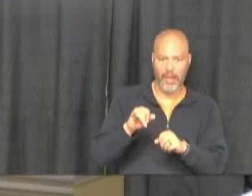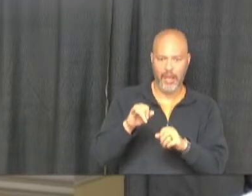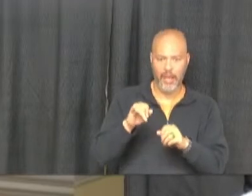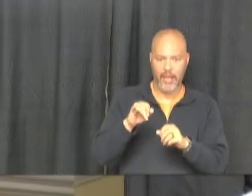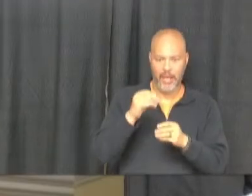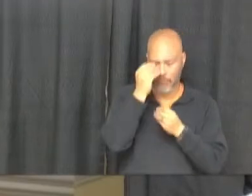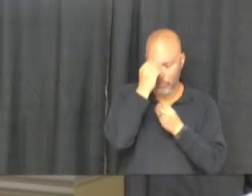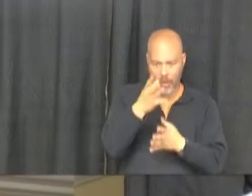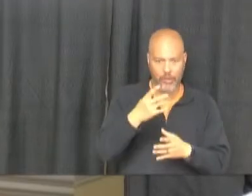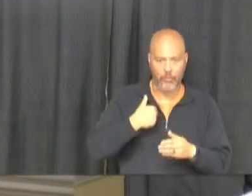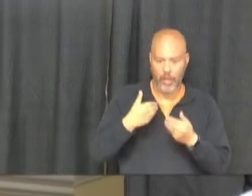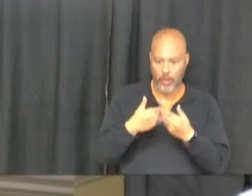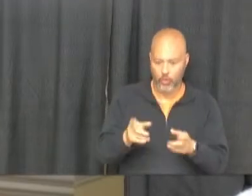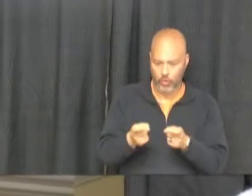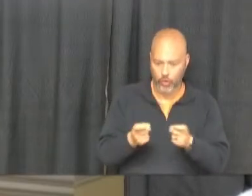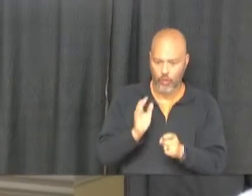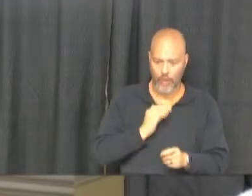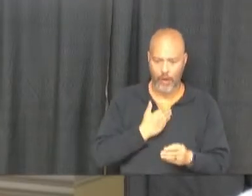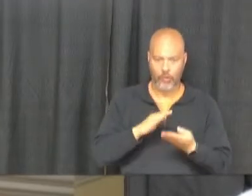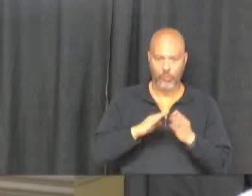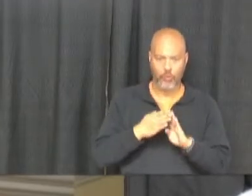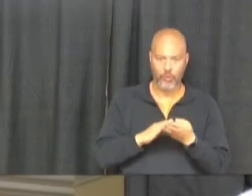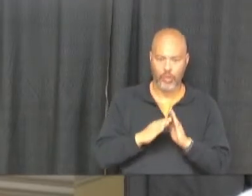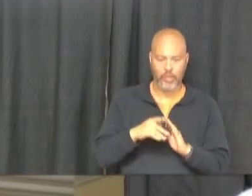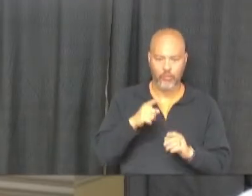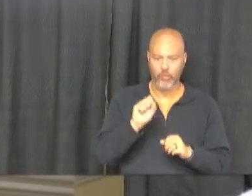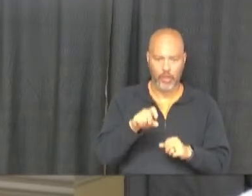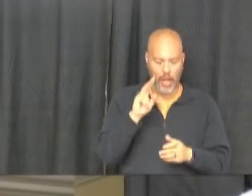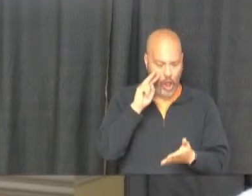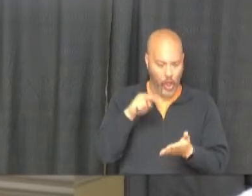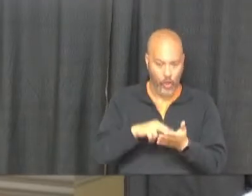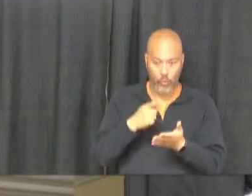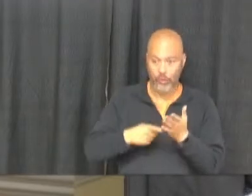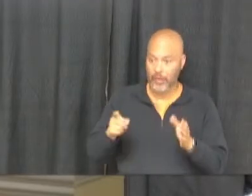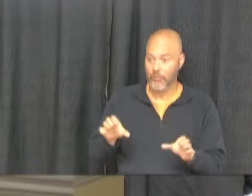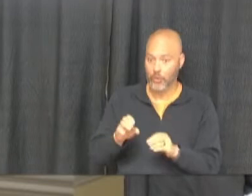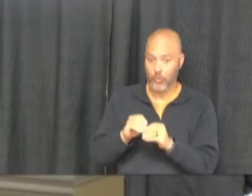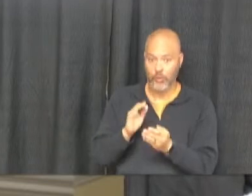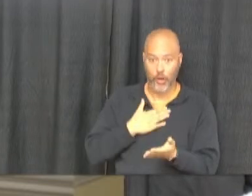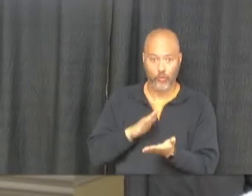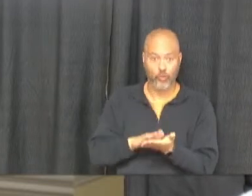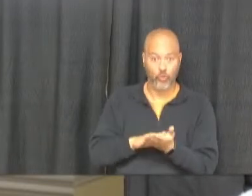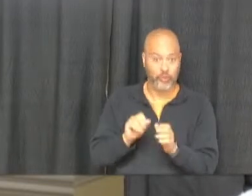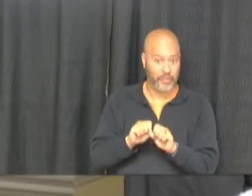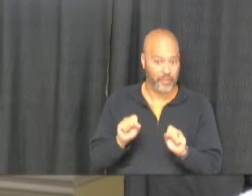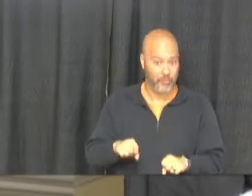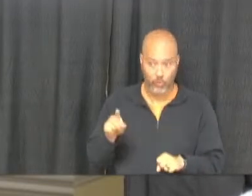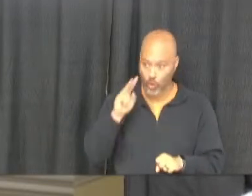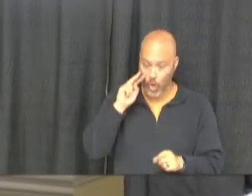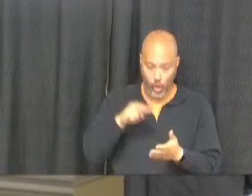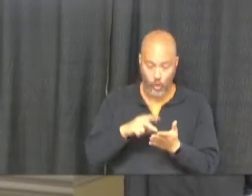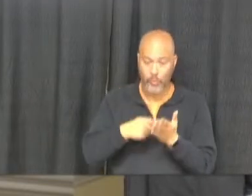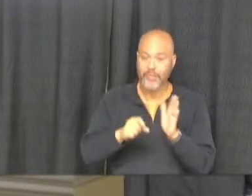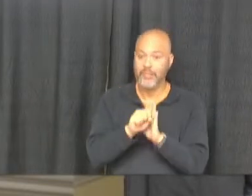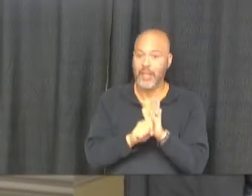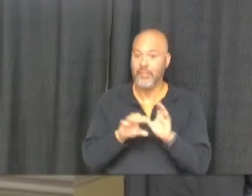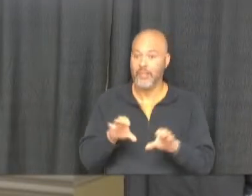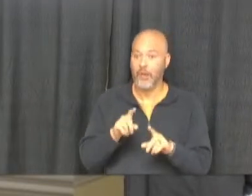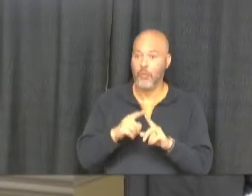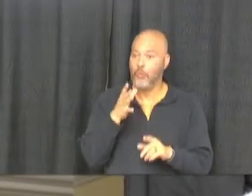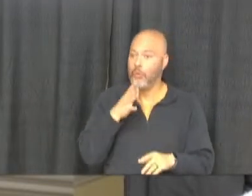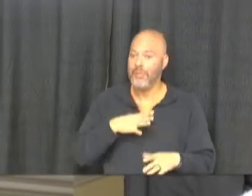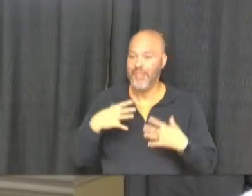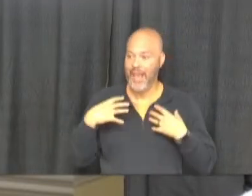lose control as a community. You can look at what they've done with our school system. You can look at what they've done with women's